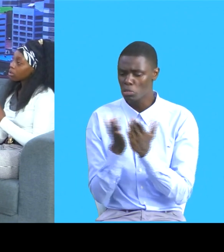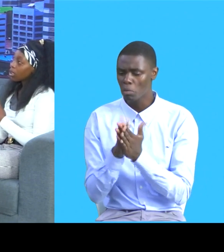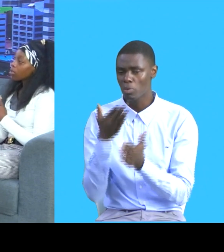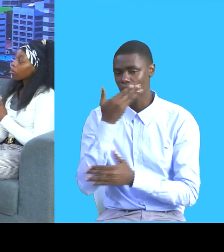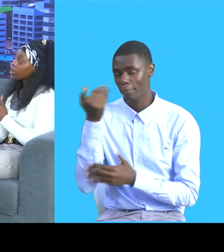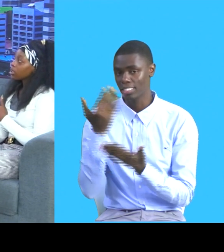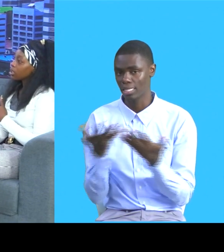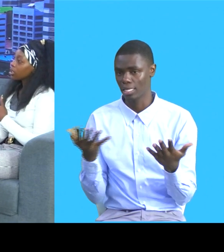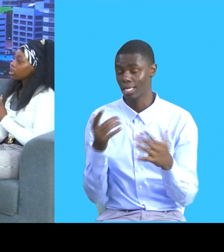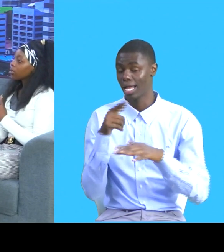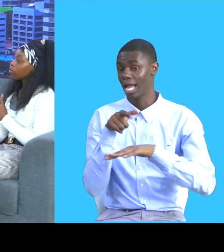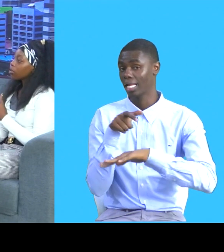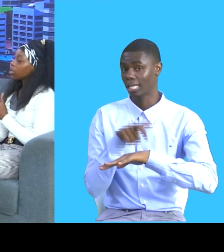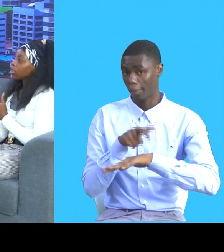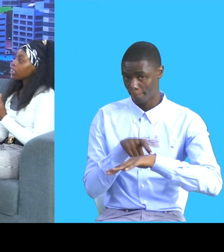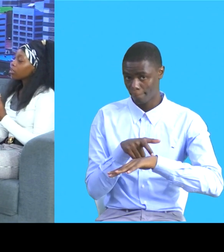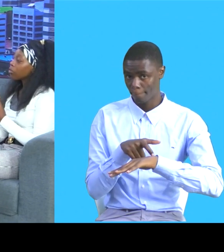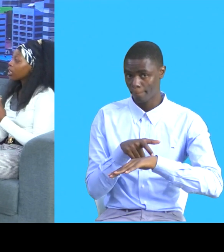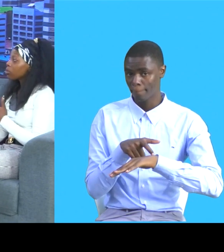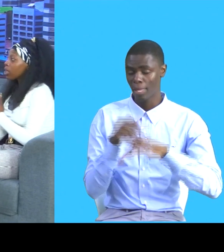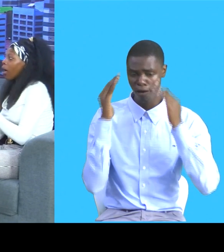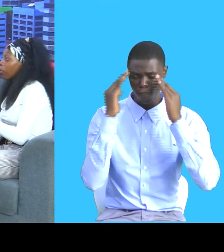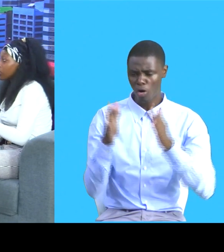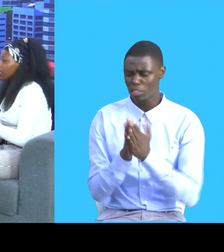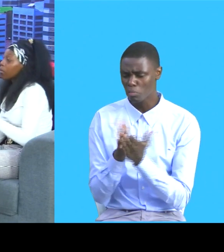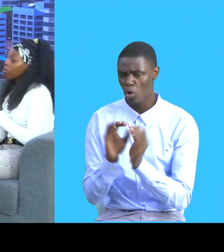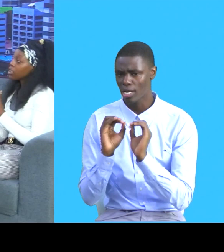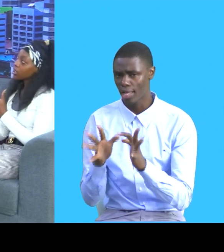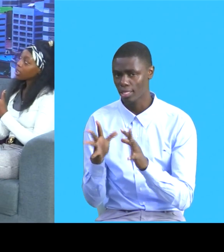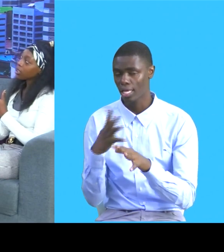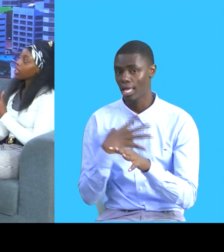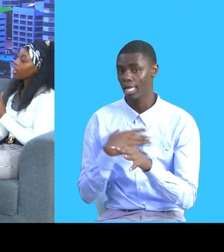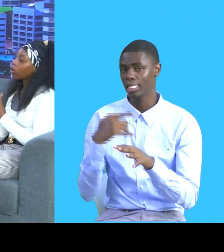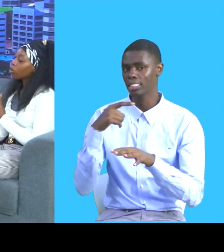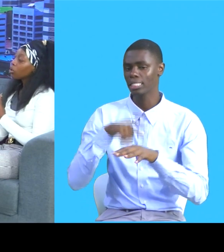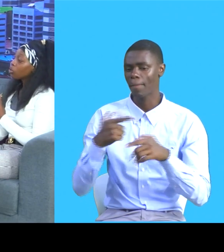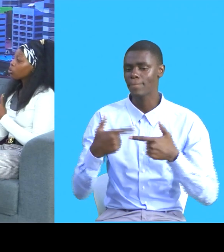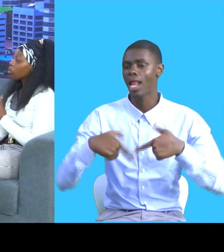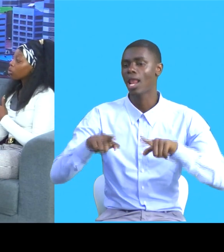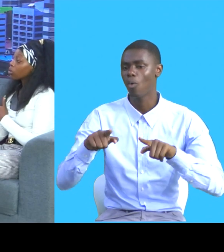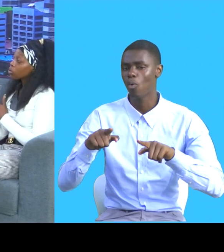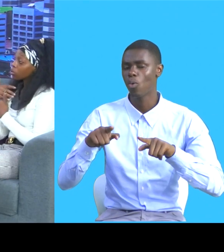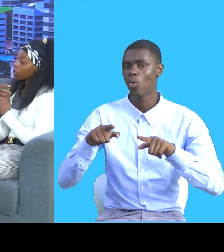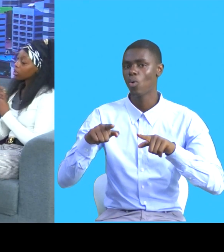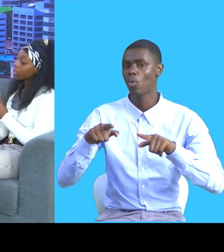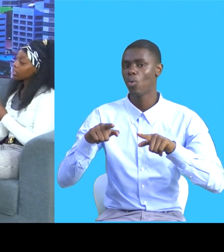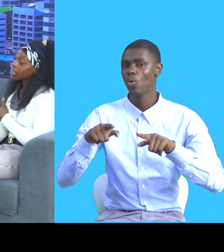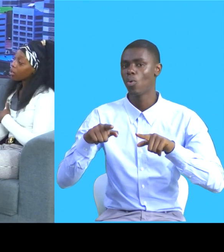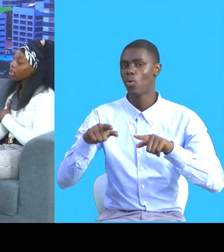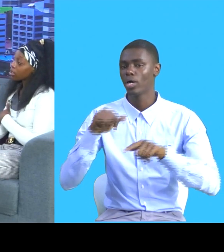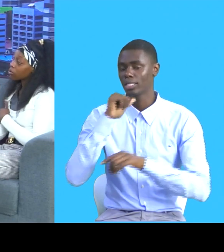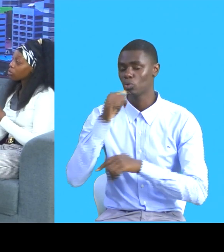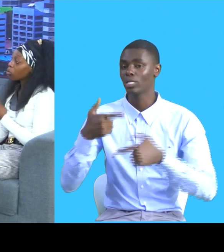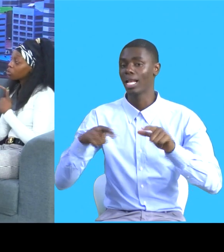because the moment she doesn't focus with her books, and the moment she doesn't allow she doesn't